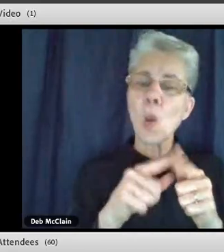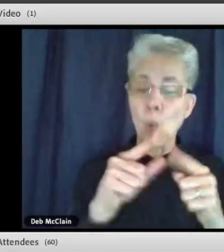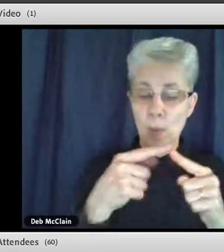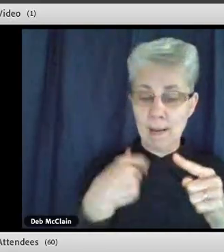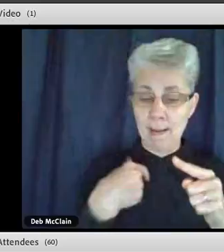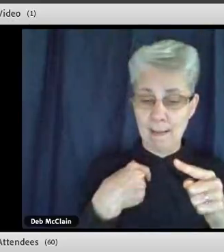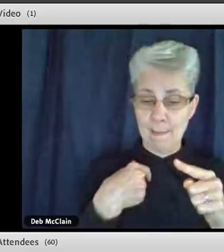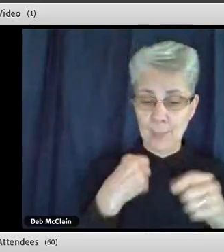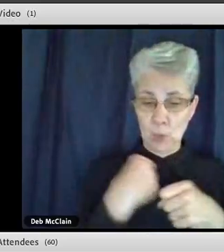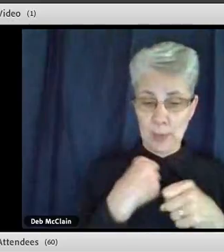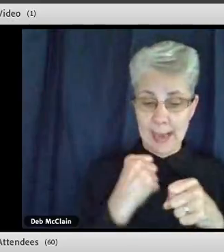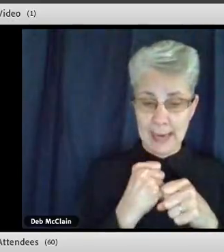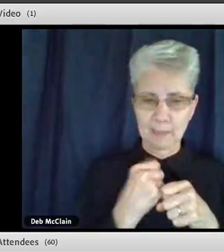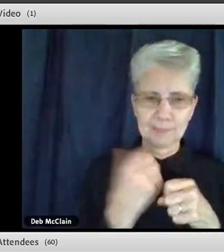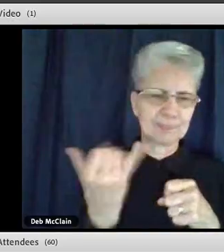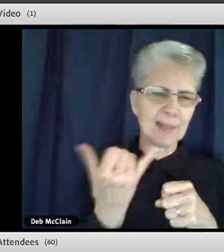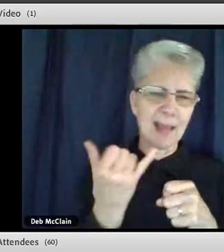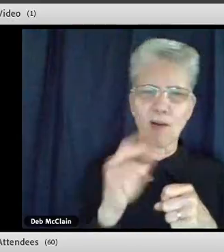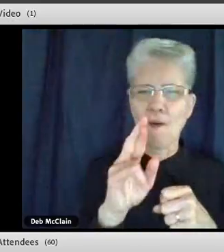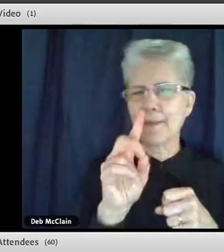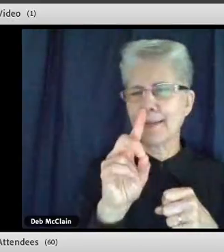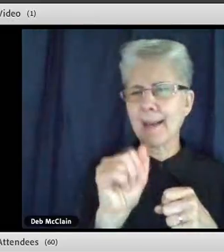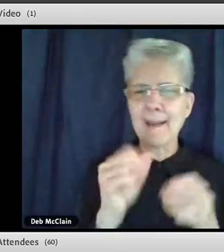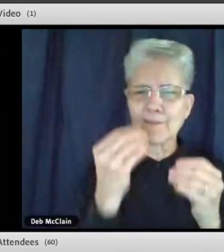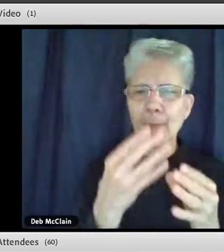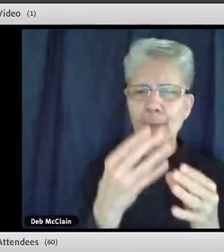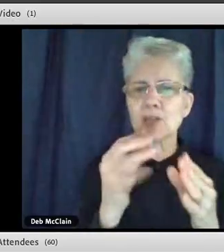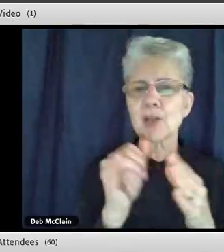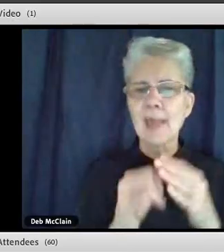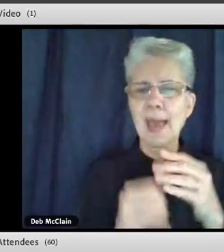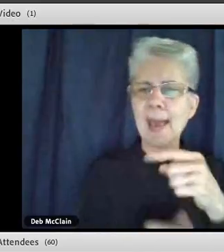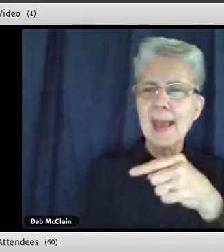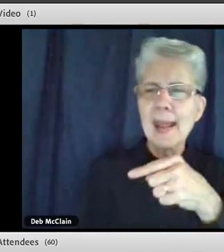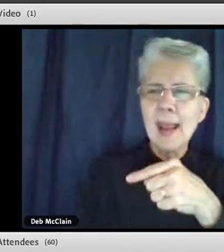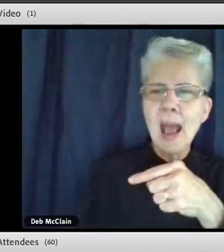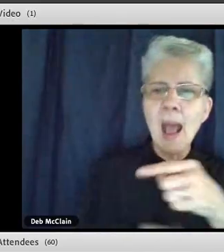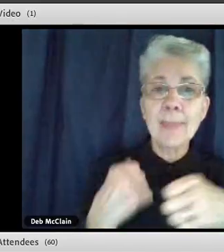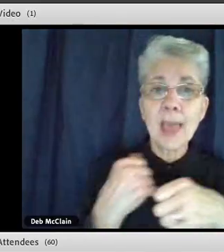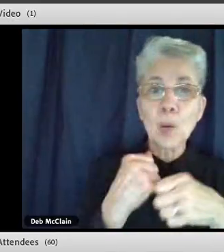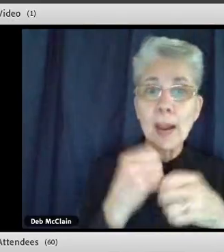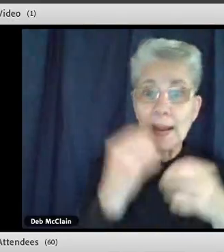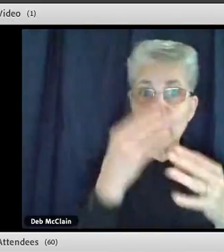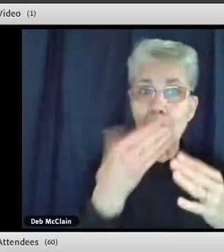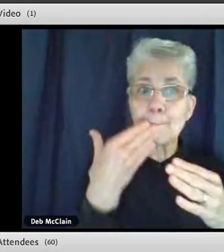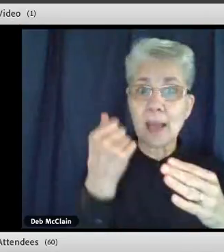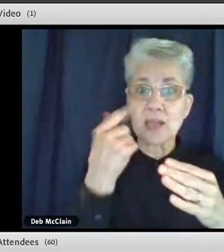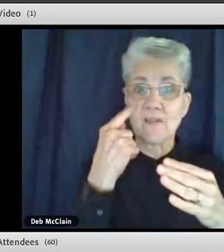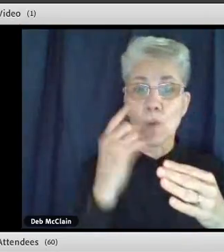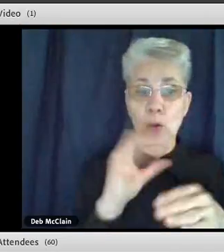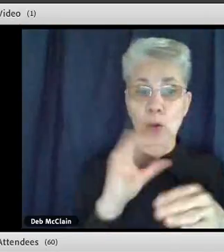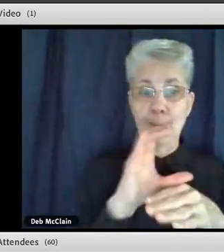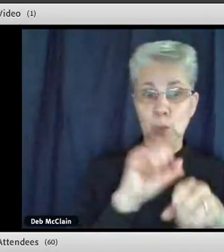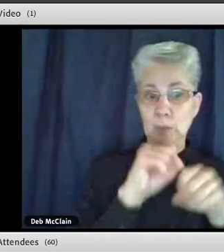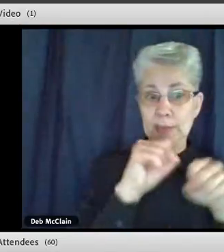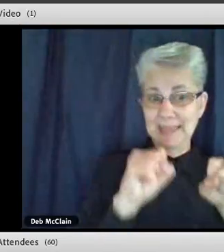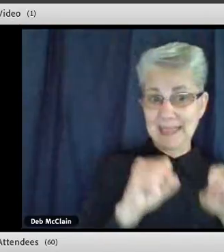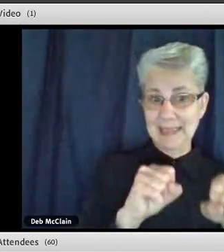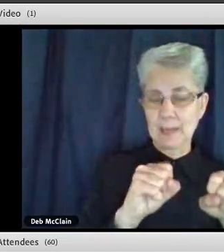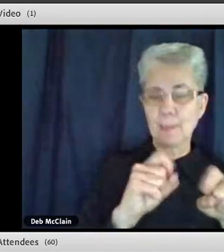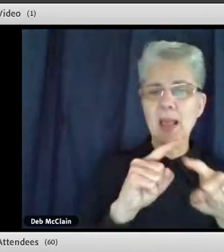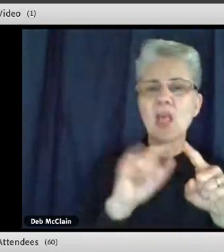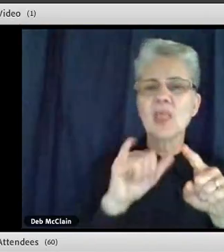creating like Rda information, I'm not necessarily creating information that's best for our computer systems. That's going to be